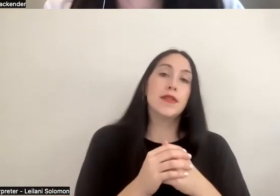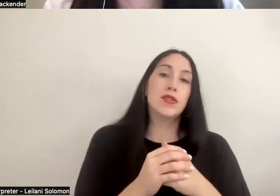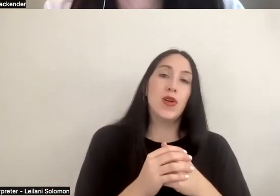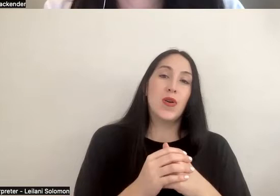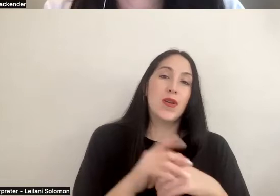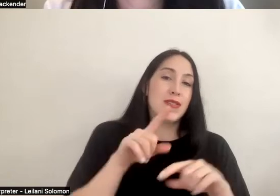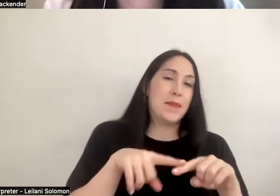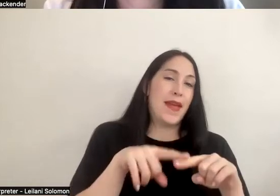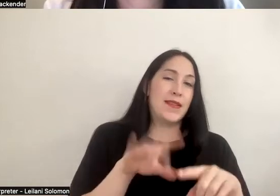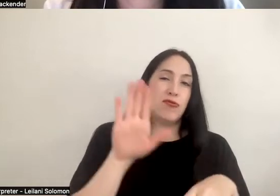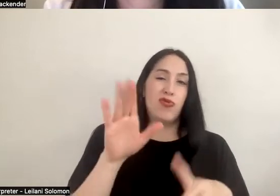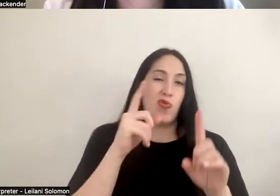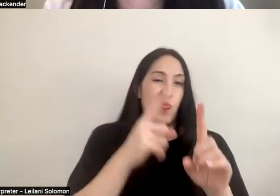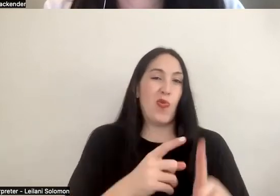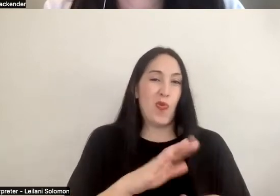your end goals, right?